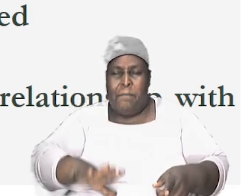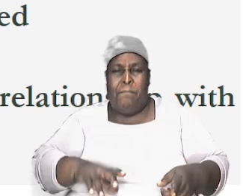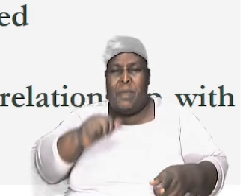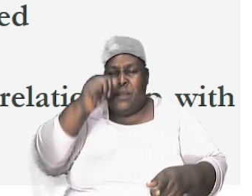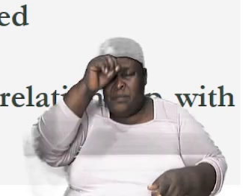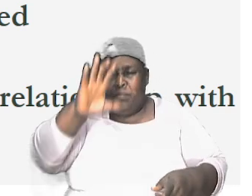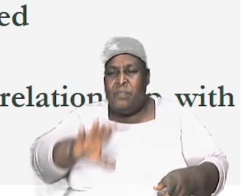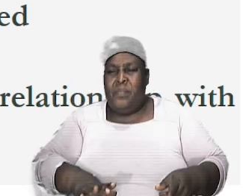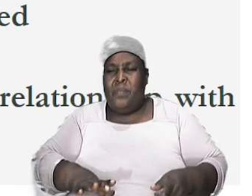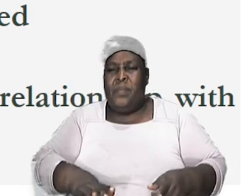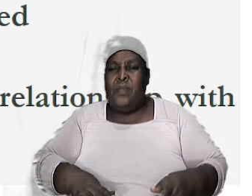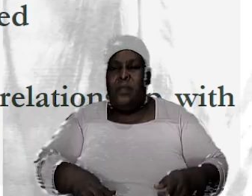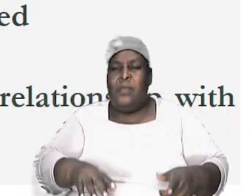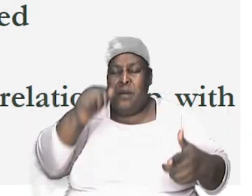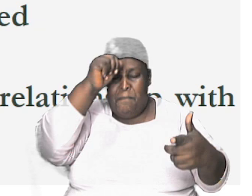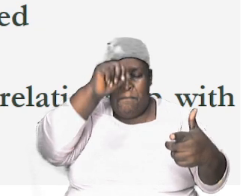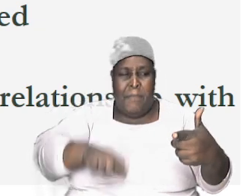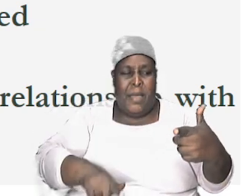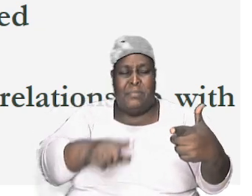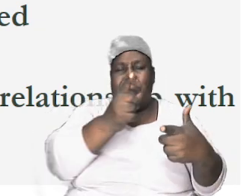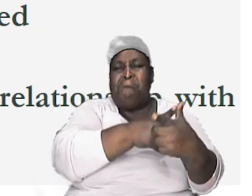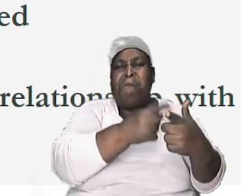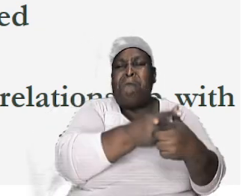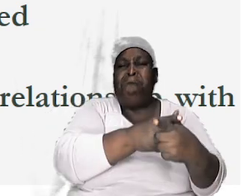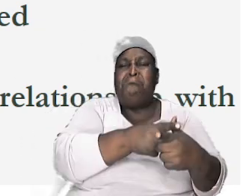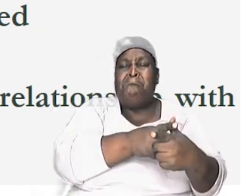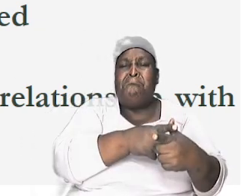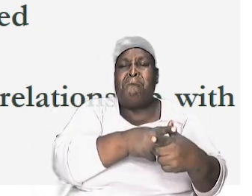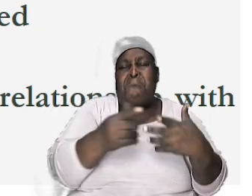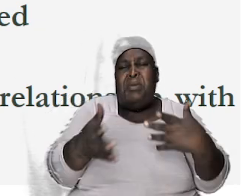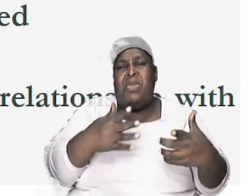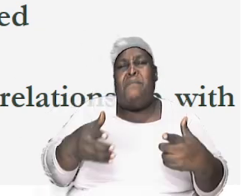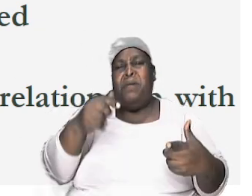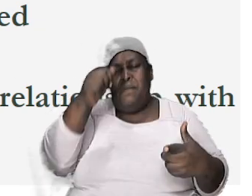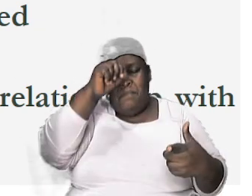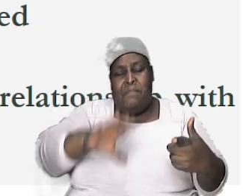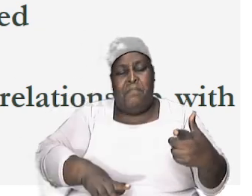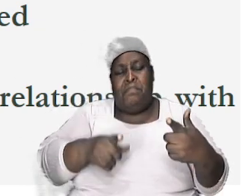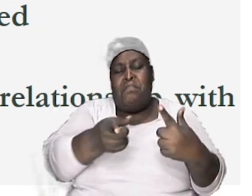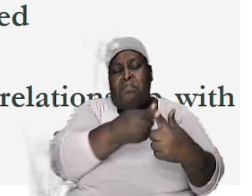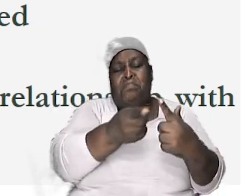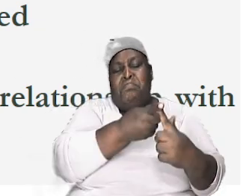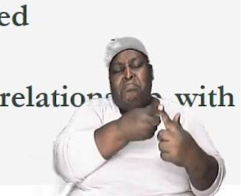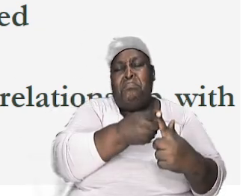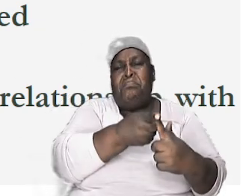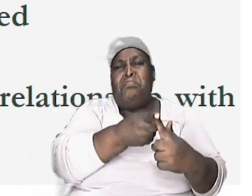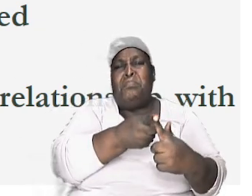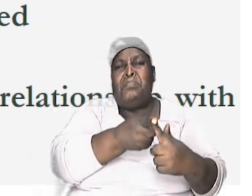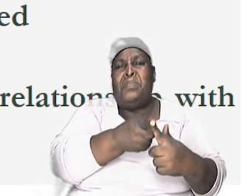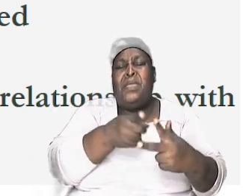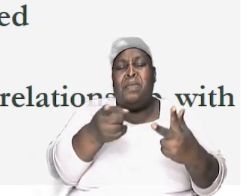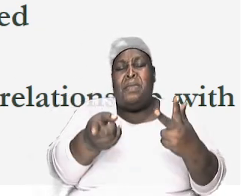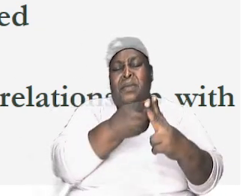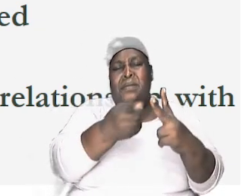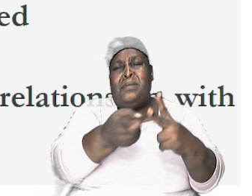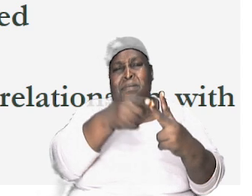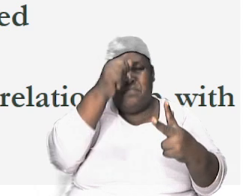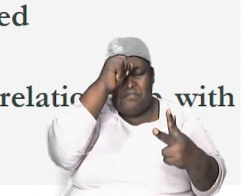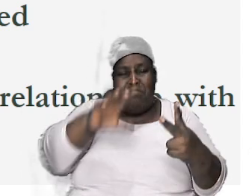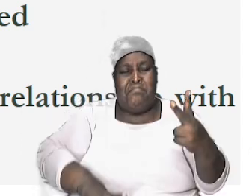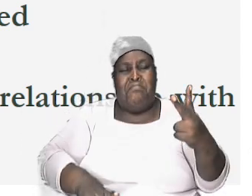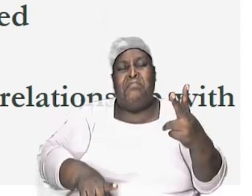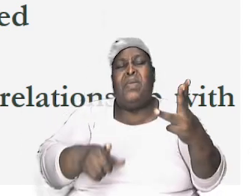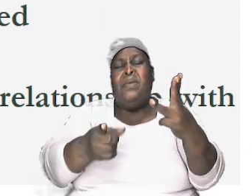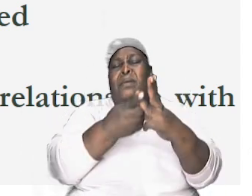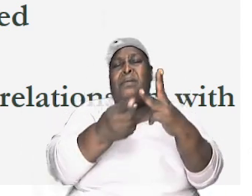man number one did not work. So probably man number two will. Man number two never worked, and man number three. And probably if